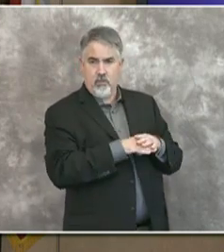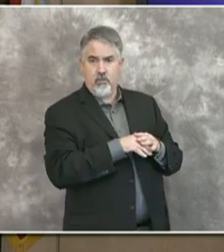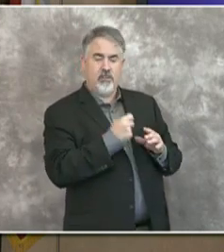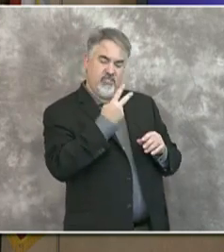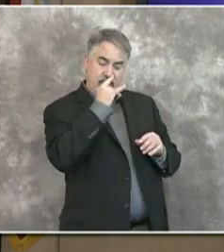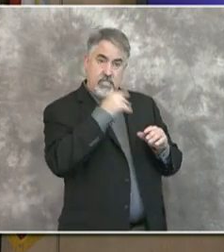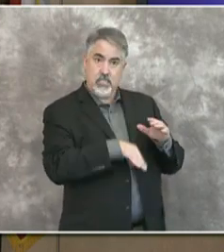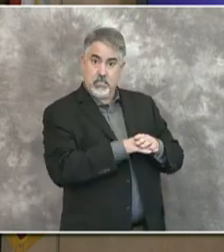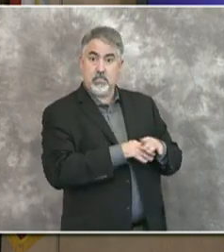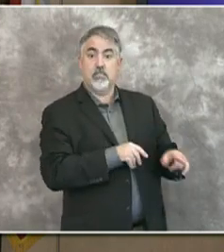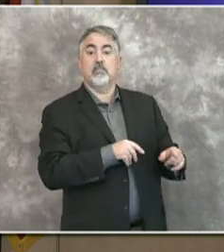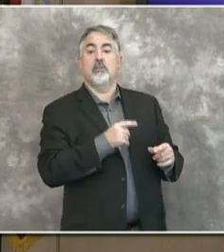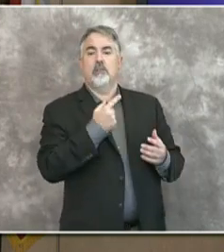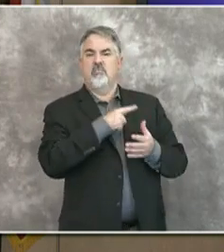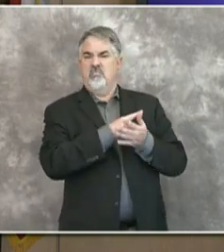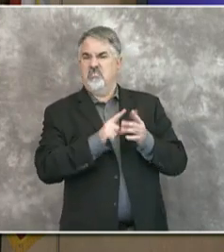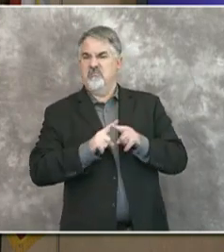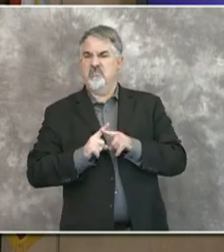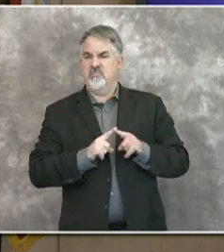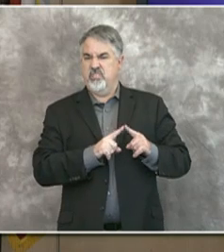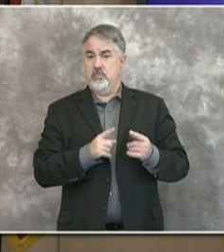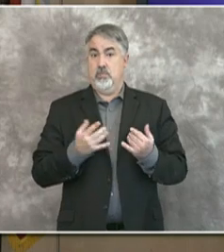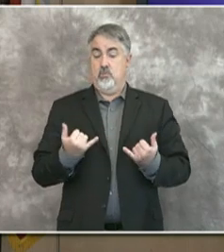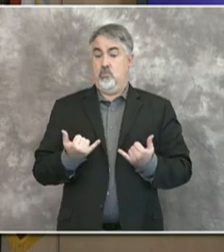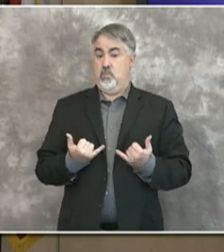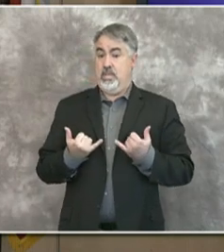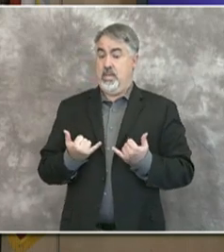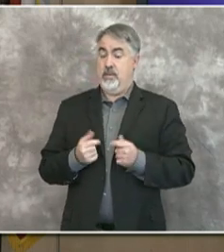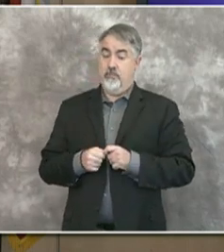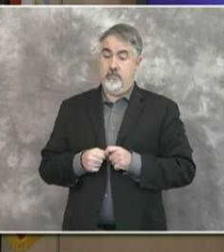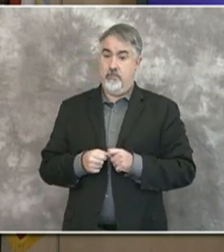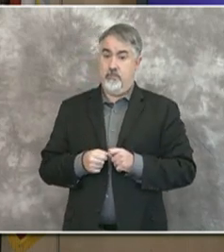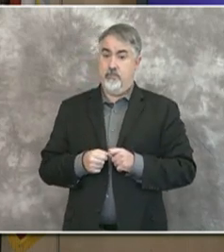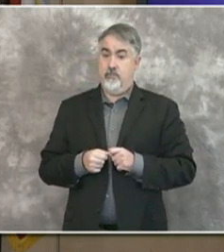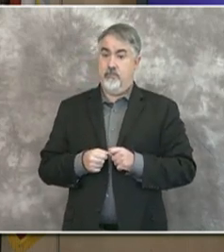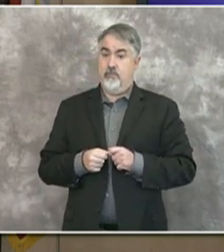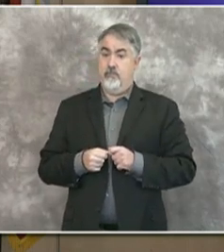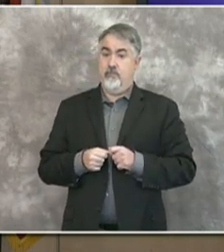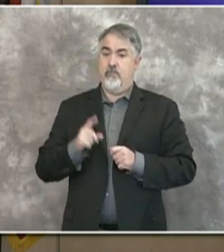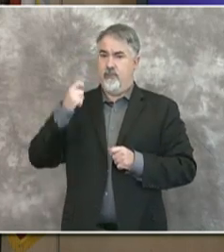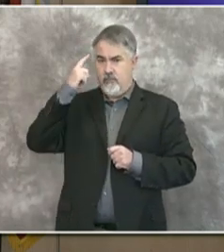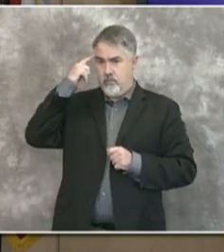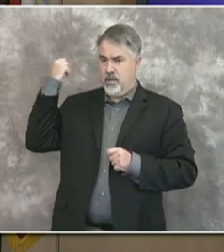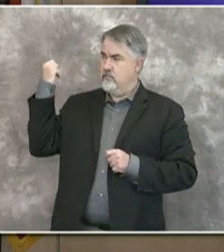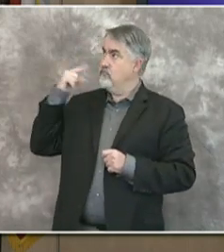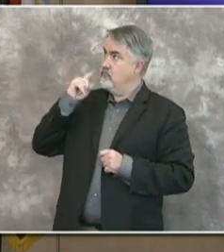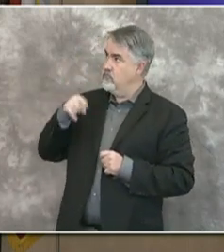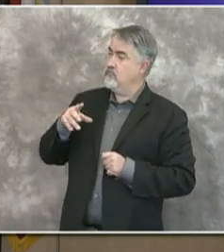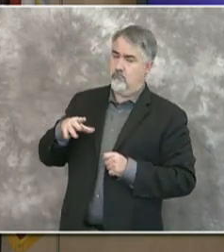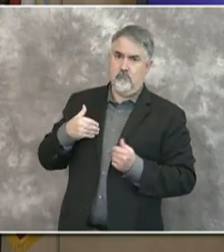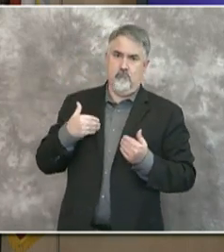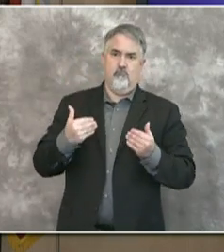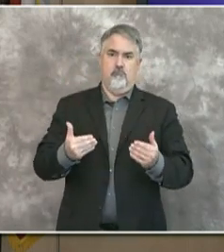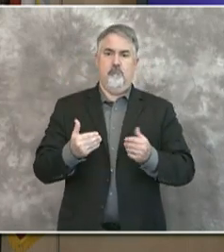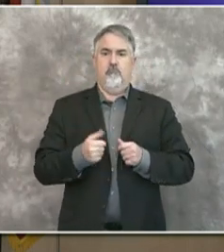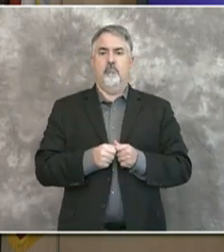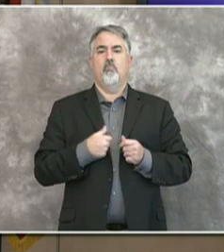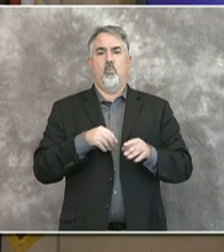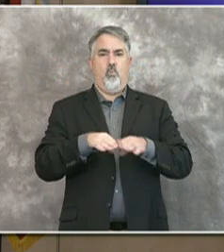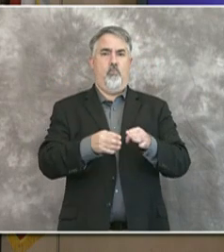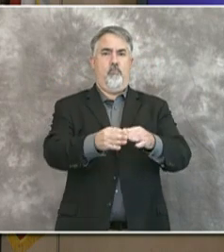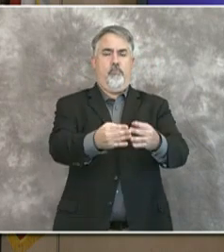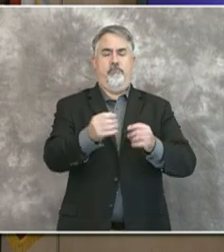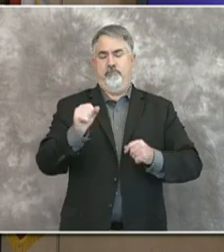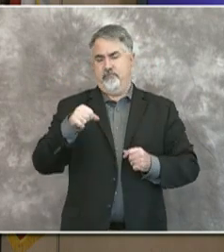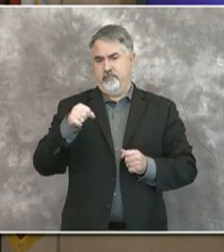recreation, all of those go into effect today. And they are going consistent with the governor's order on the reopening businesses at the beginning